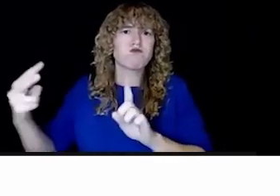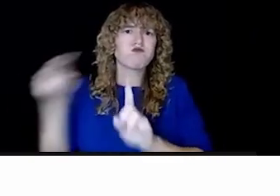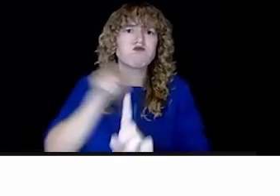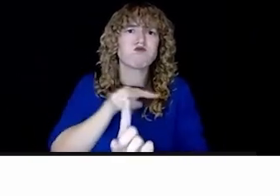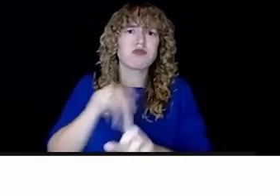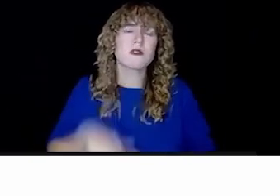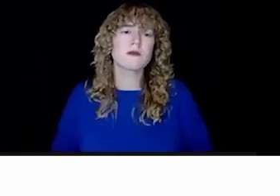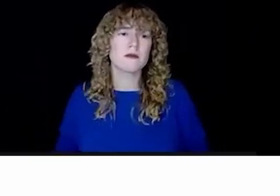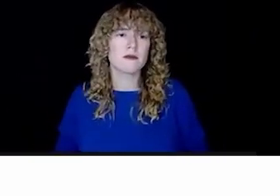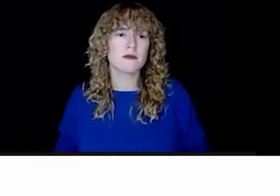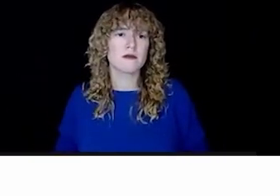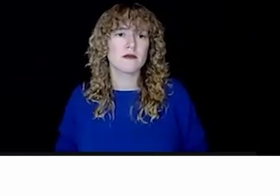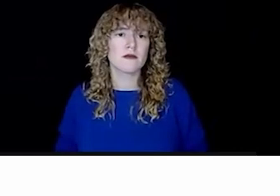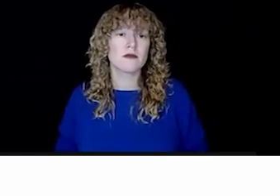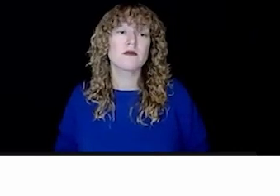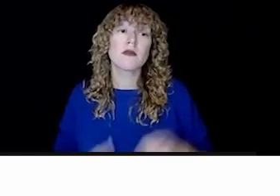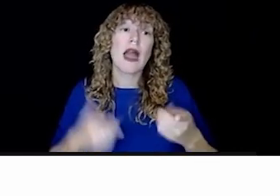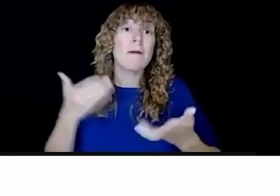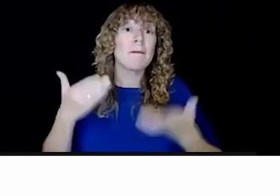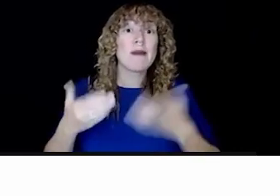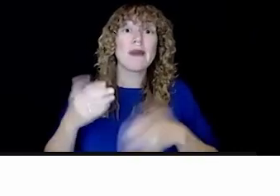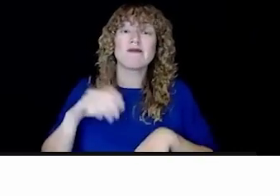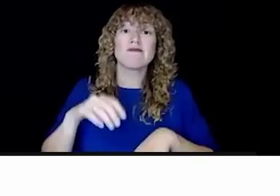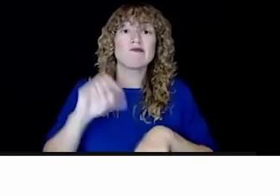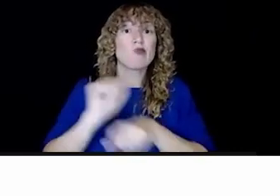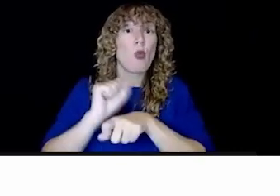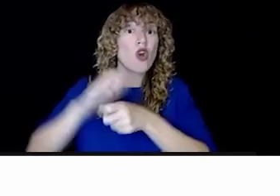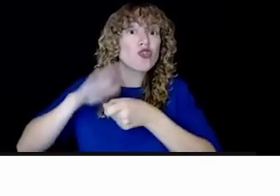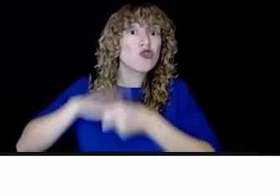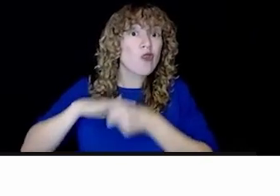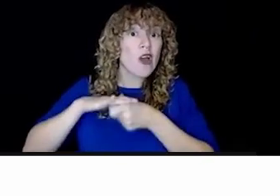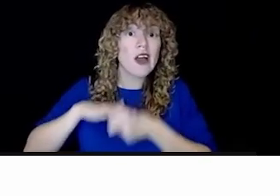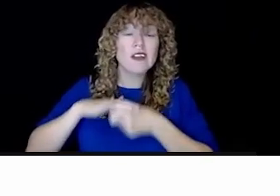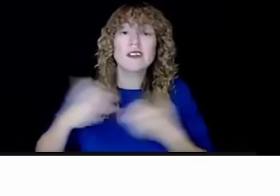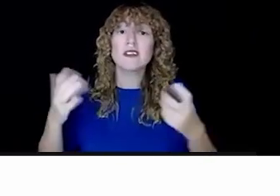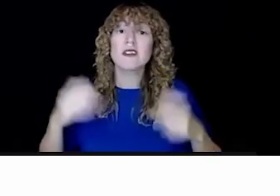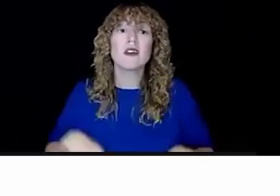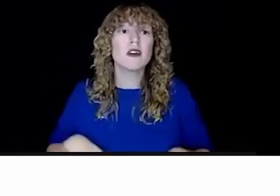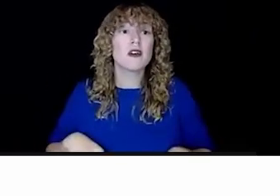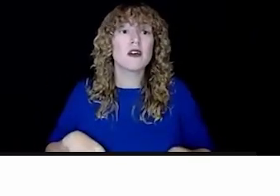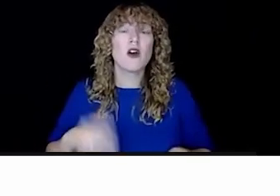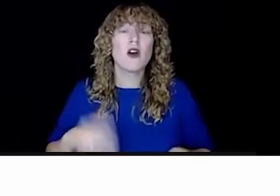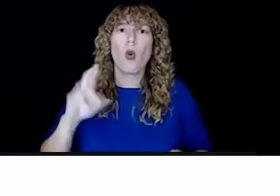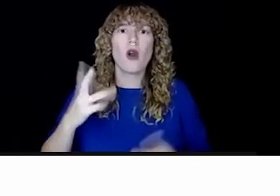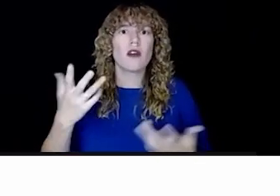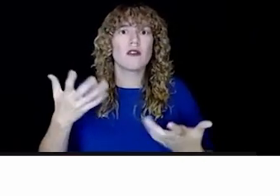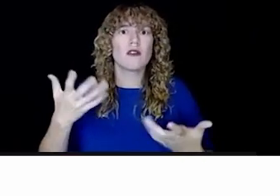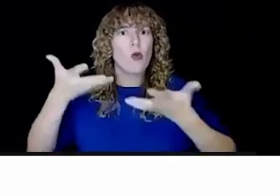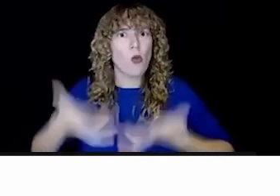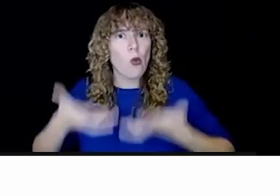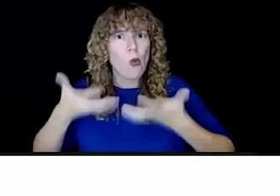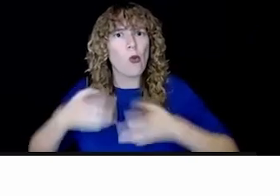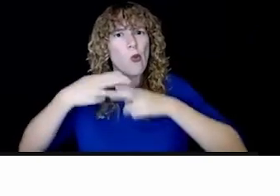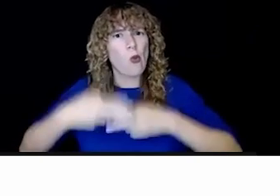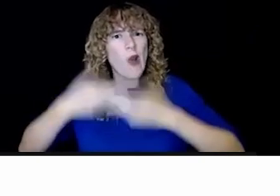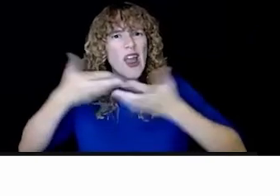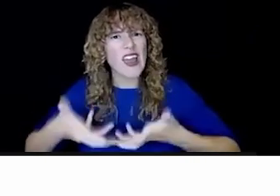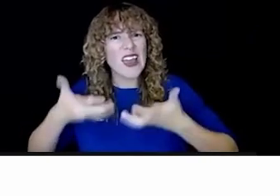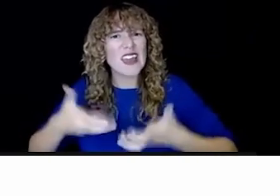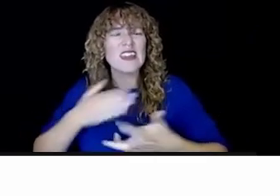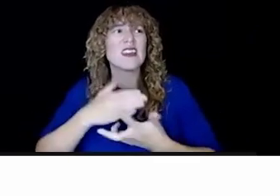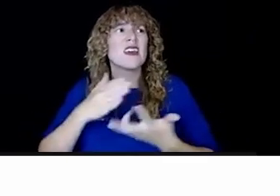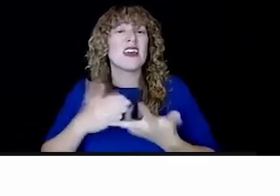include workplace stress that we'll look at, other constraints in the workplace, such as physical load, training received, and lots of different